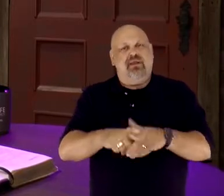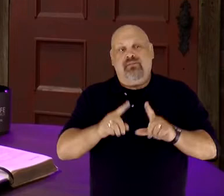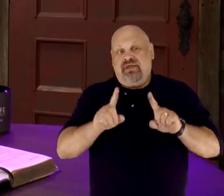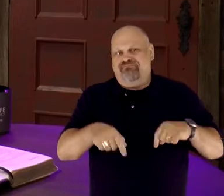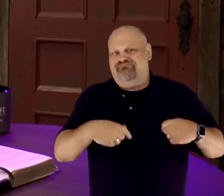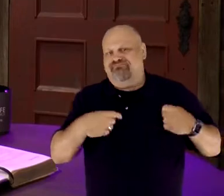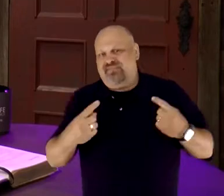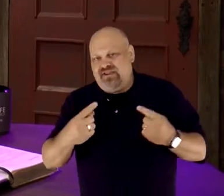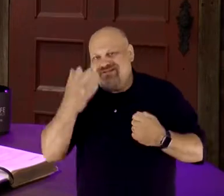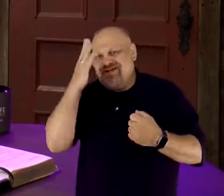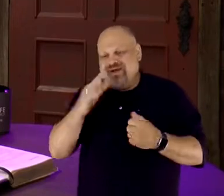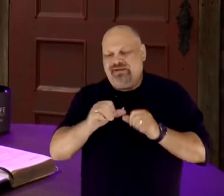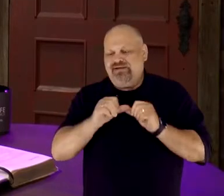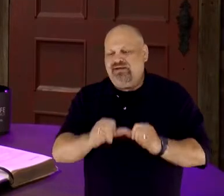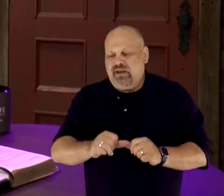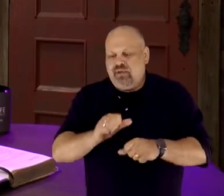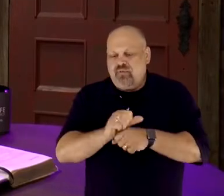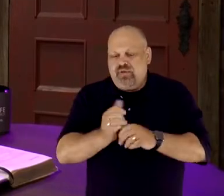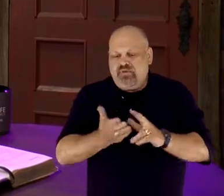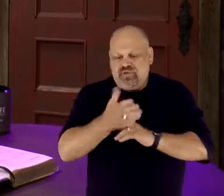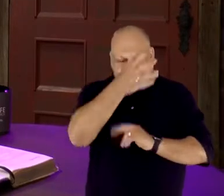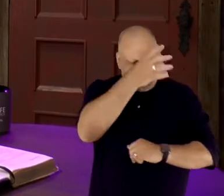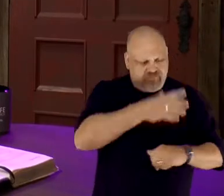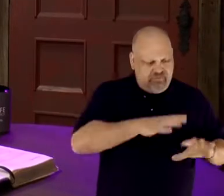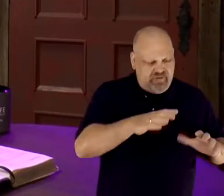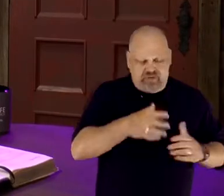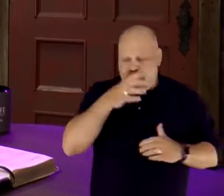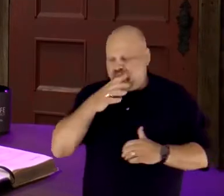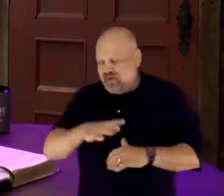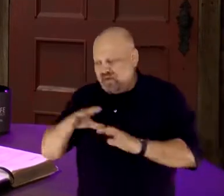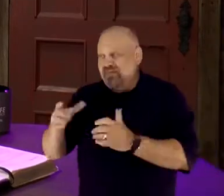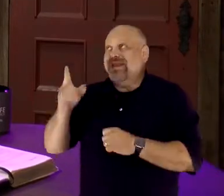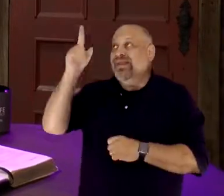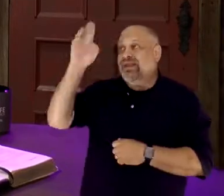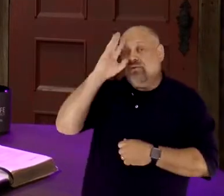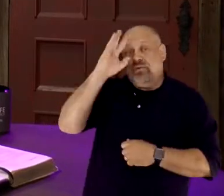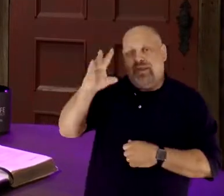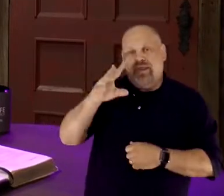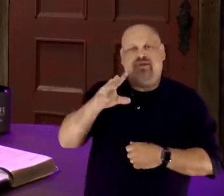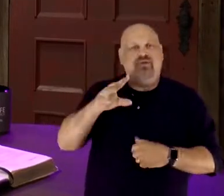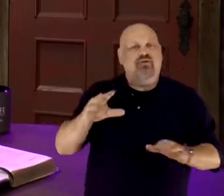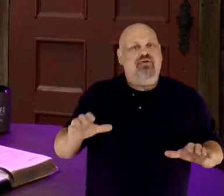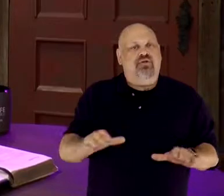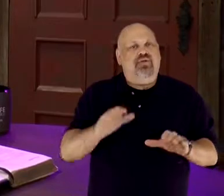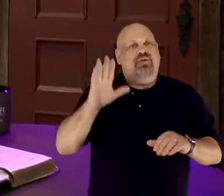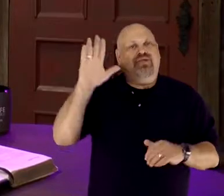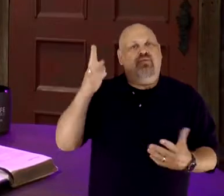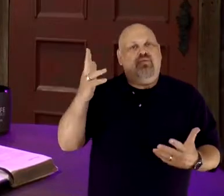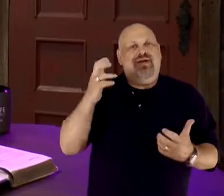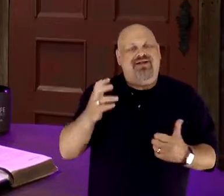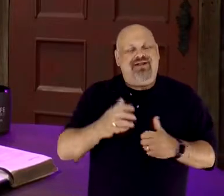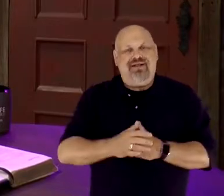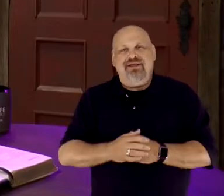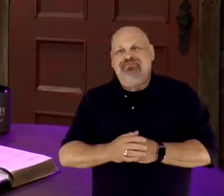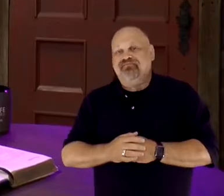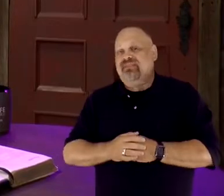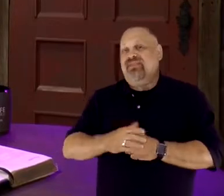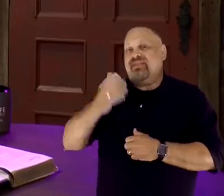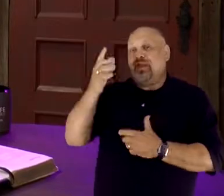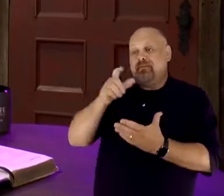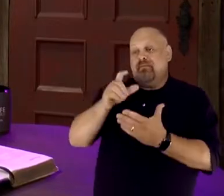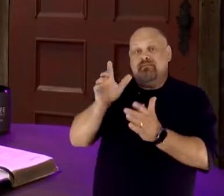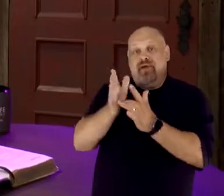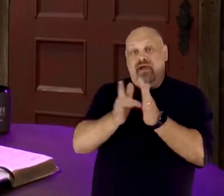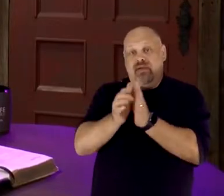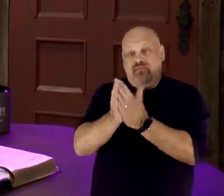he created to communicate his will. The Bible was penned by men and women chosen by God from amongst